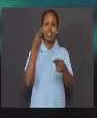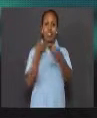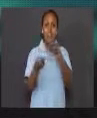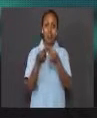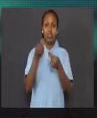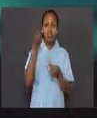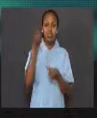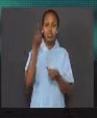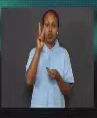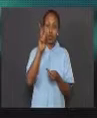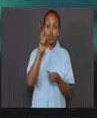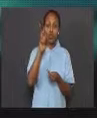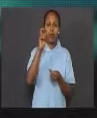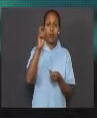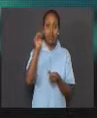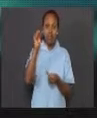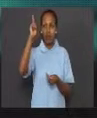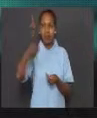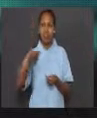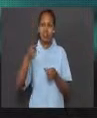times 20 meters per second.